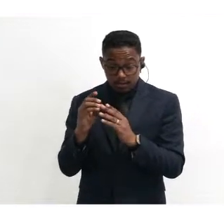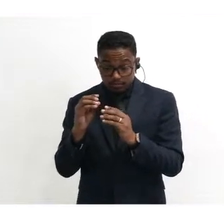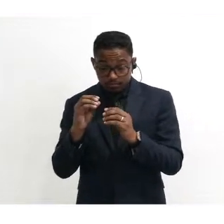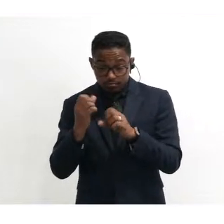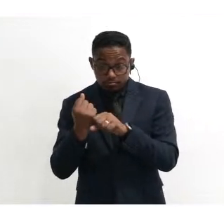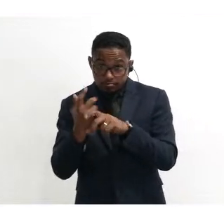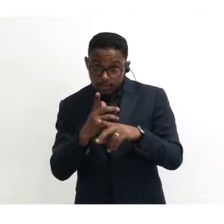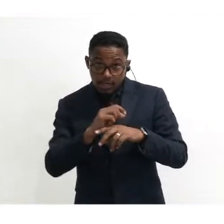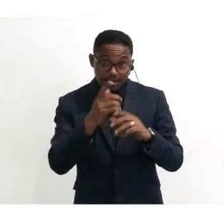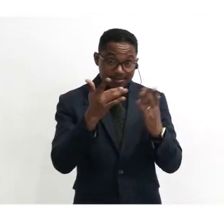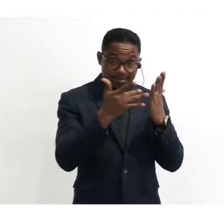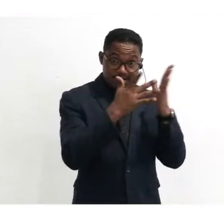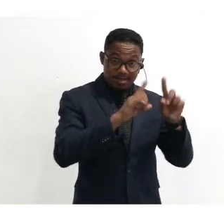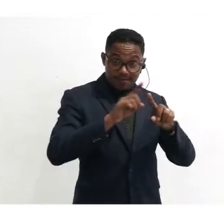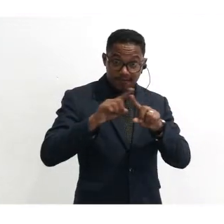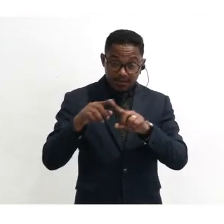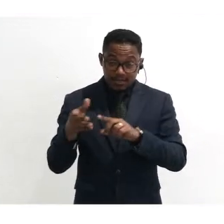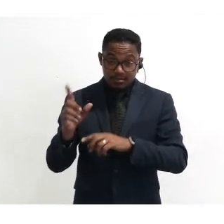Yeah.